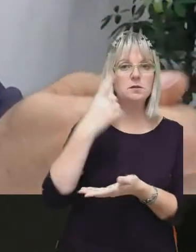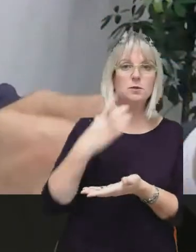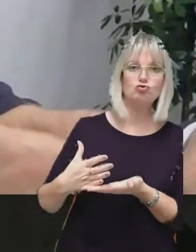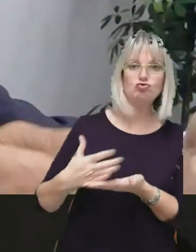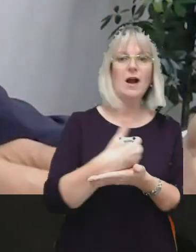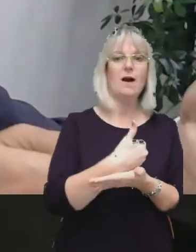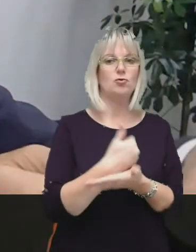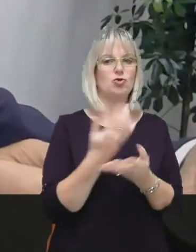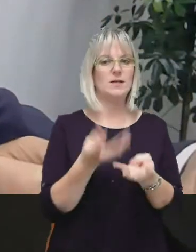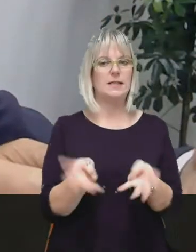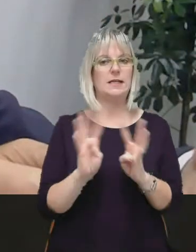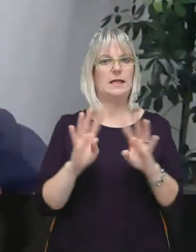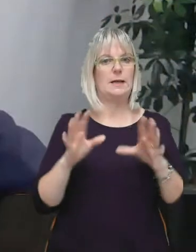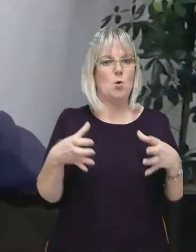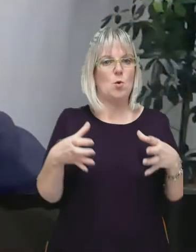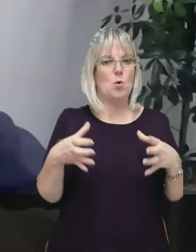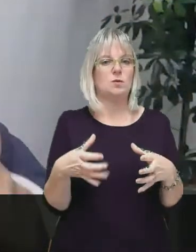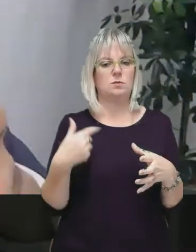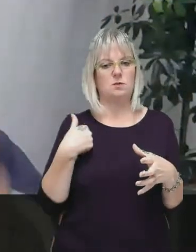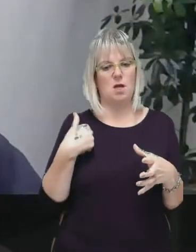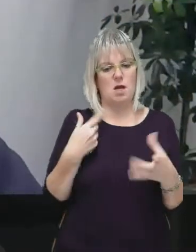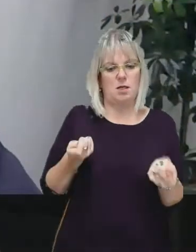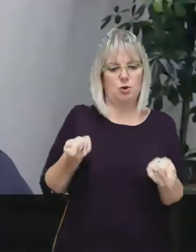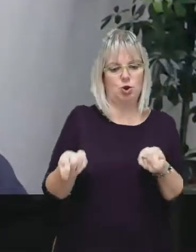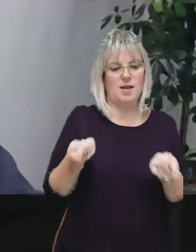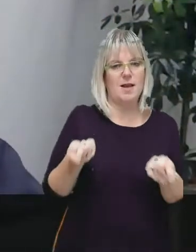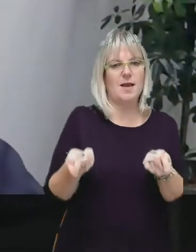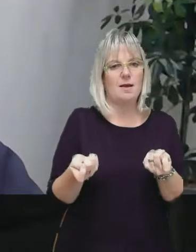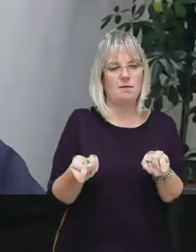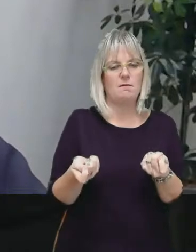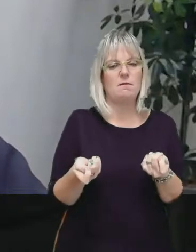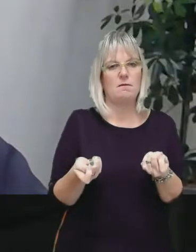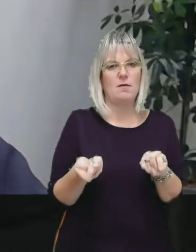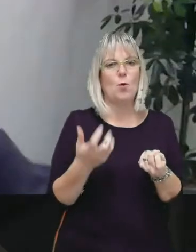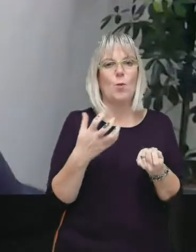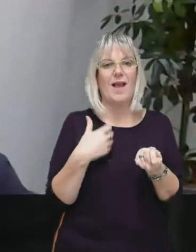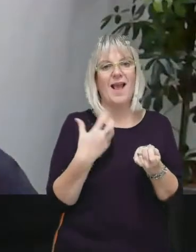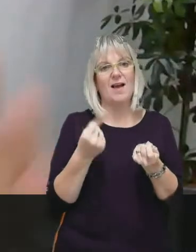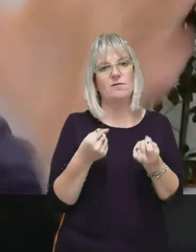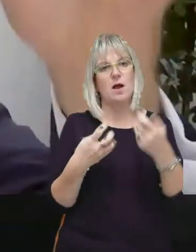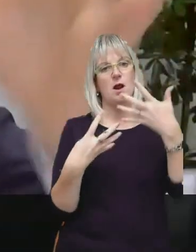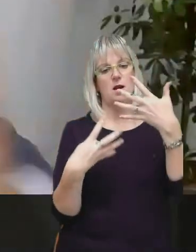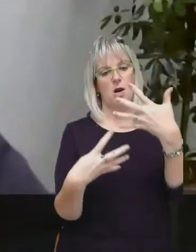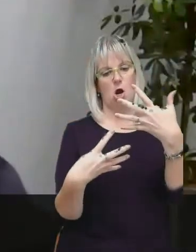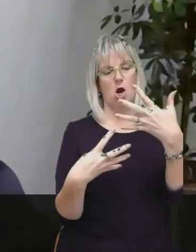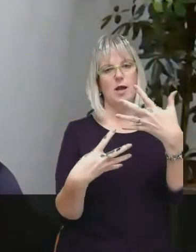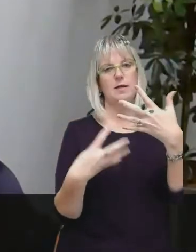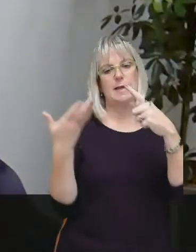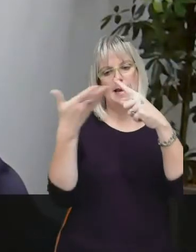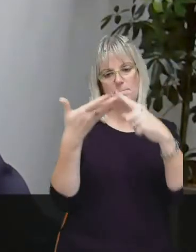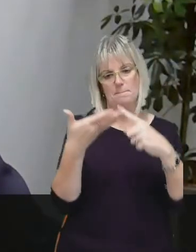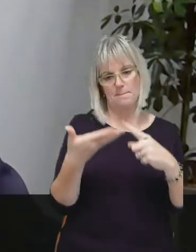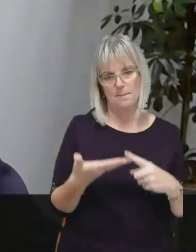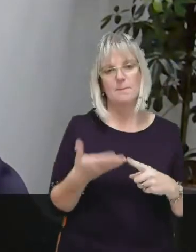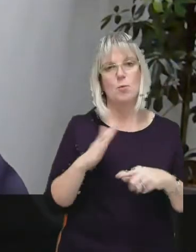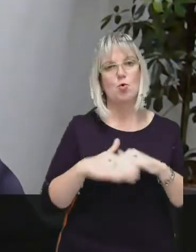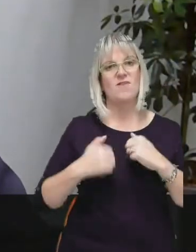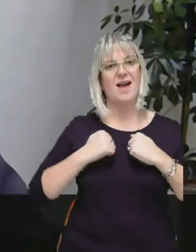Councils, Councillor Georgia Gould. And we have 9 missions as far as our recovery is concerned. And some